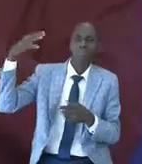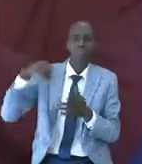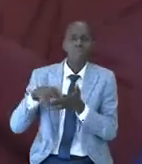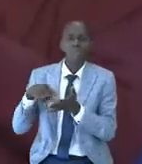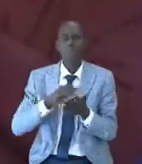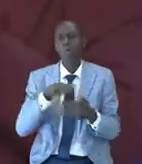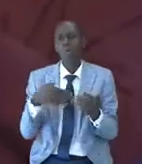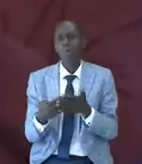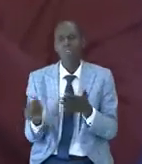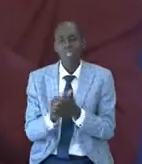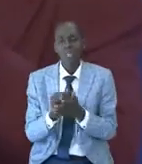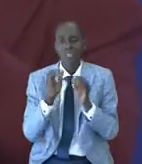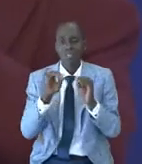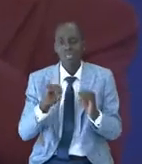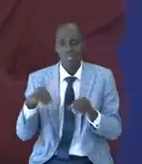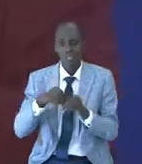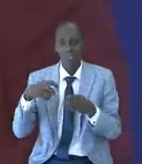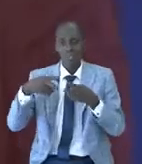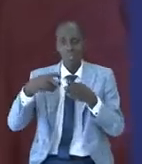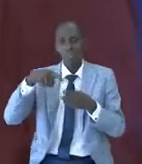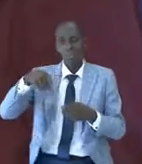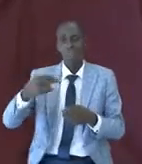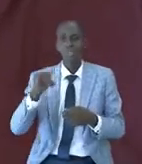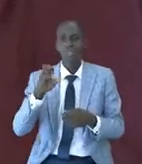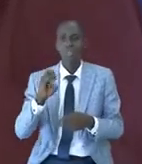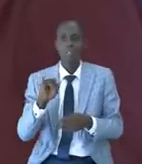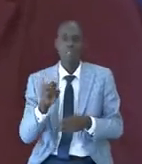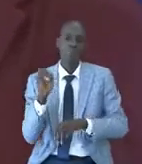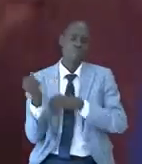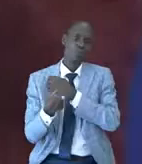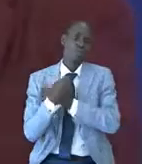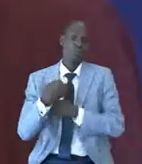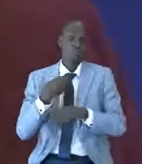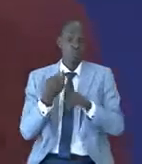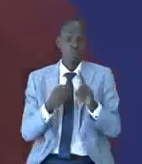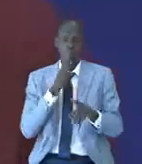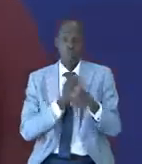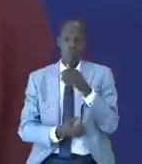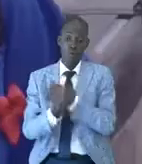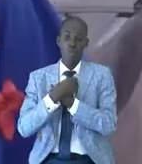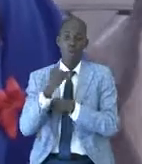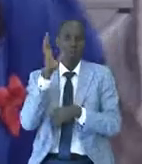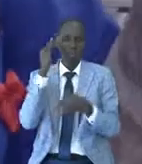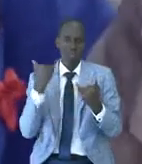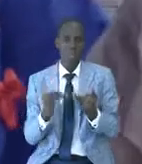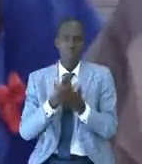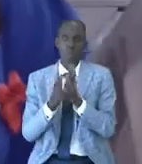conquered you. But now from that position of being conquered, you become a conqueror.